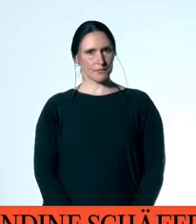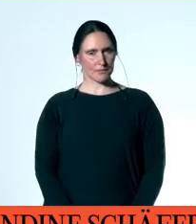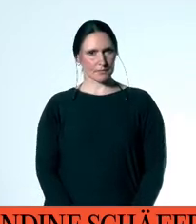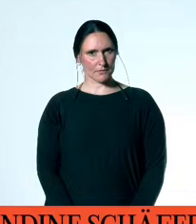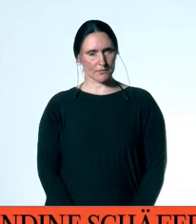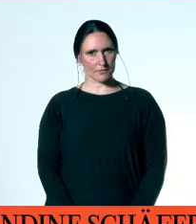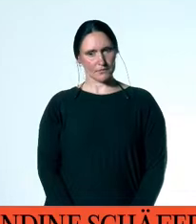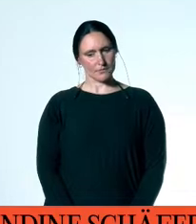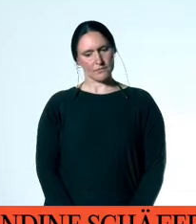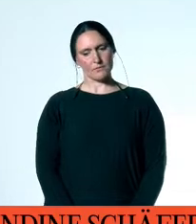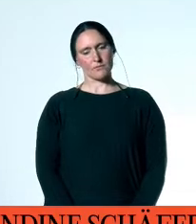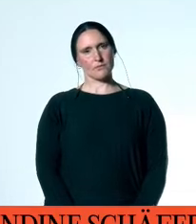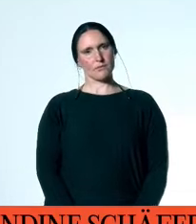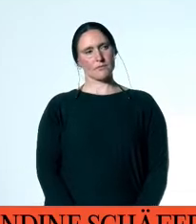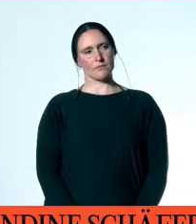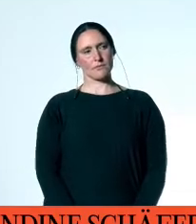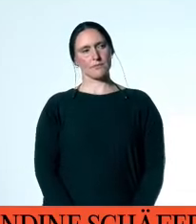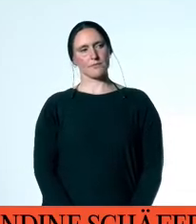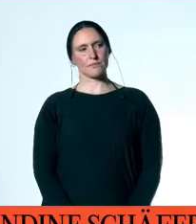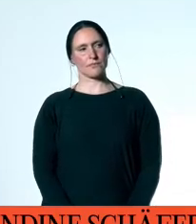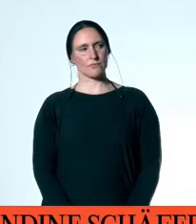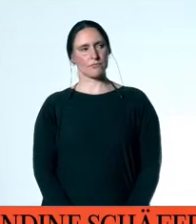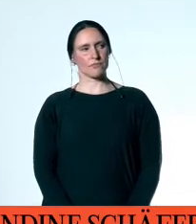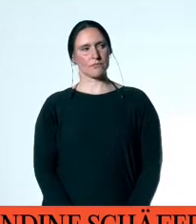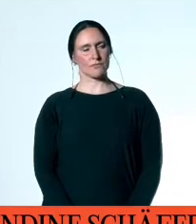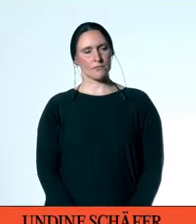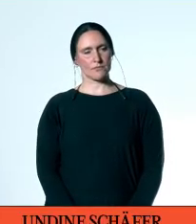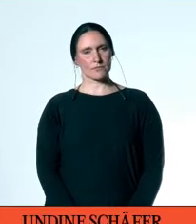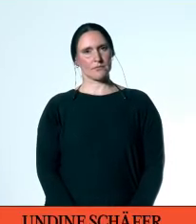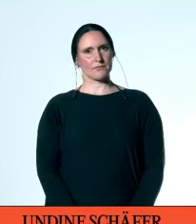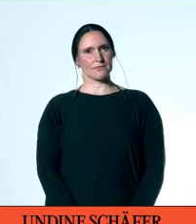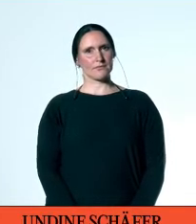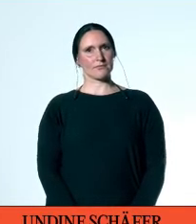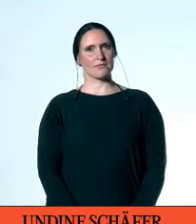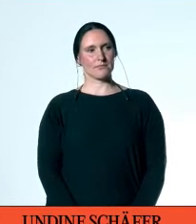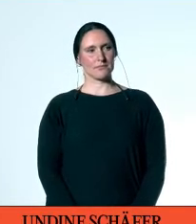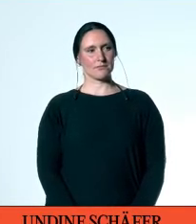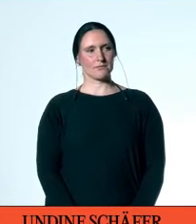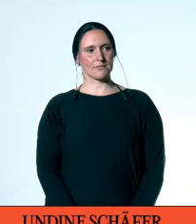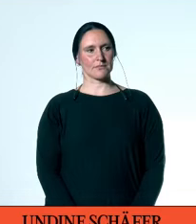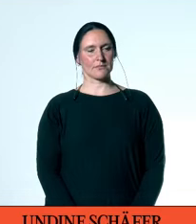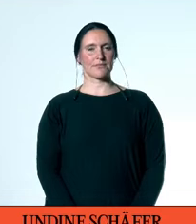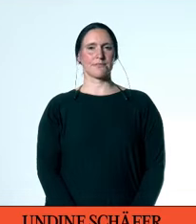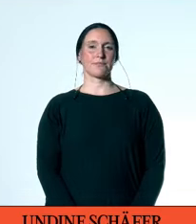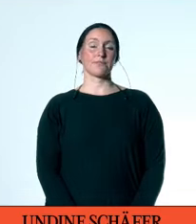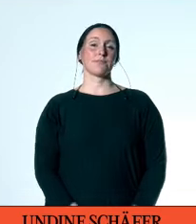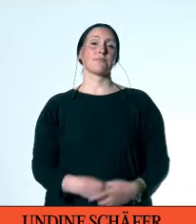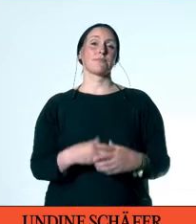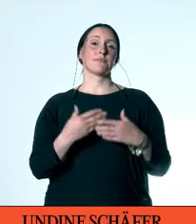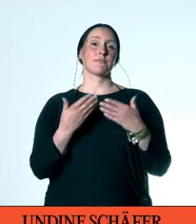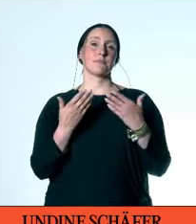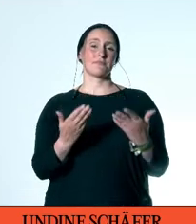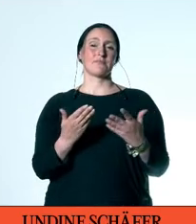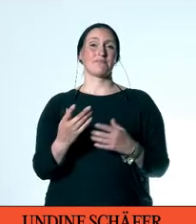über Feminismus sprechen, dass wir das so stark inszenieren, aber wir wollten das genau so. Well, for us it was